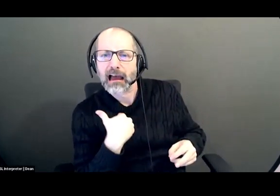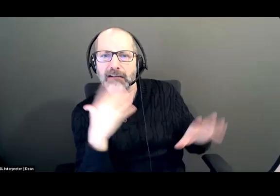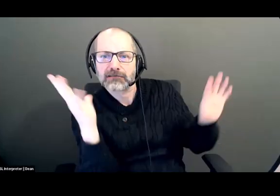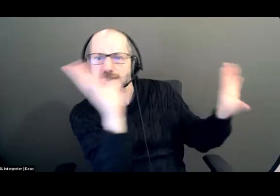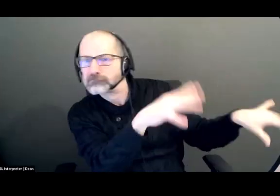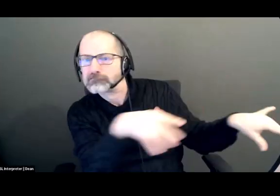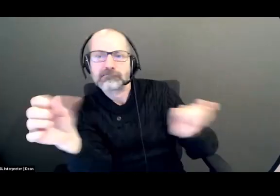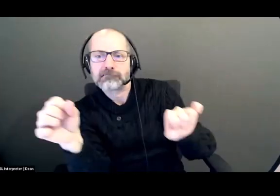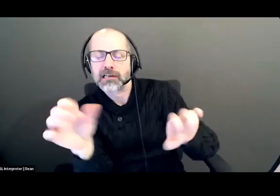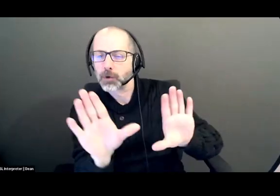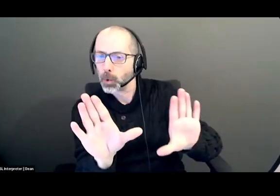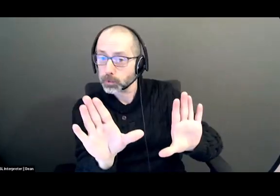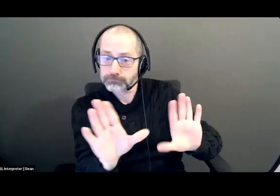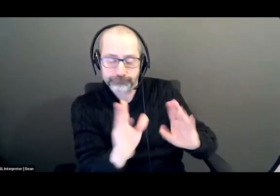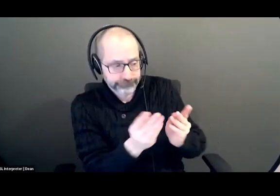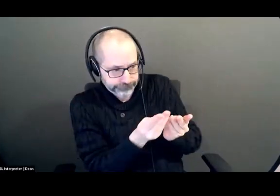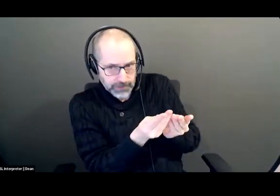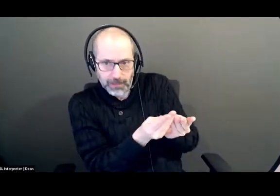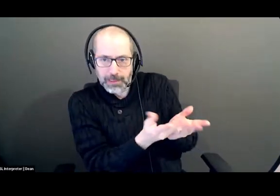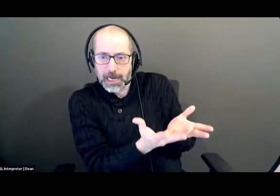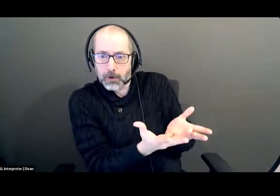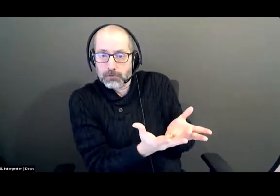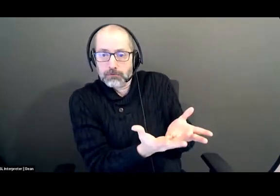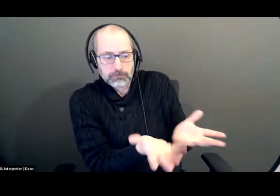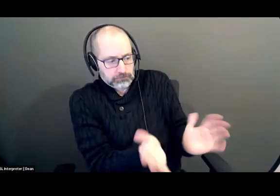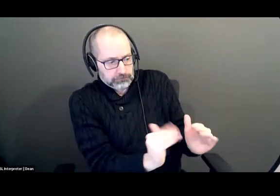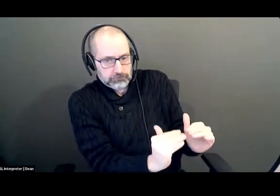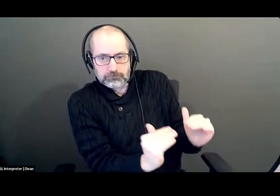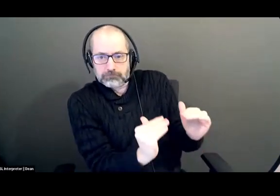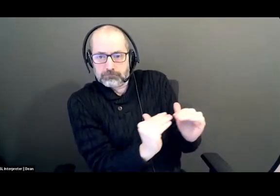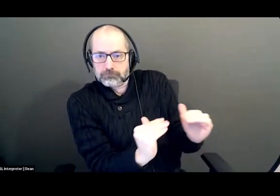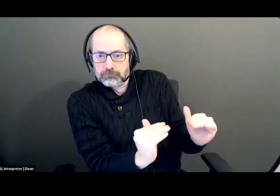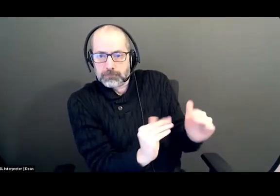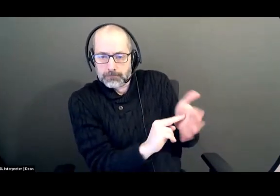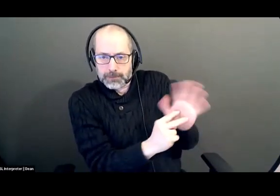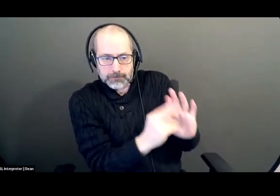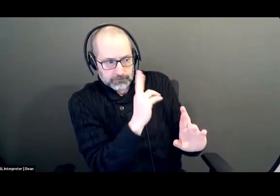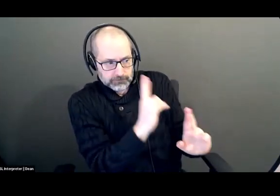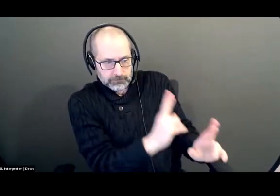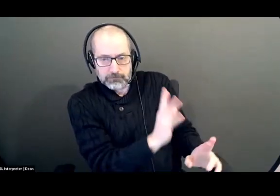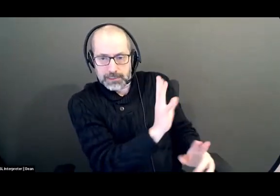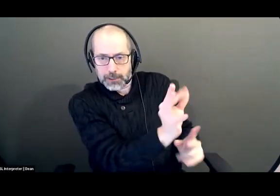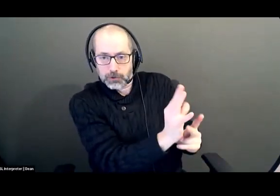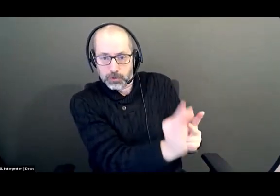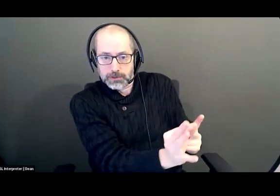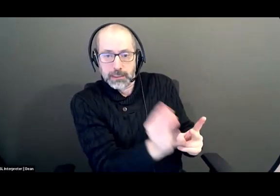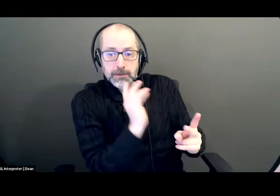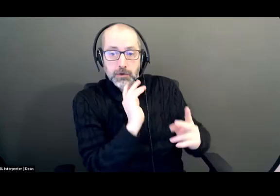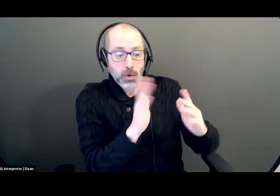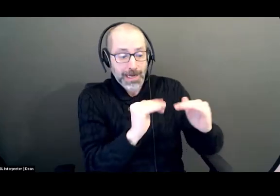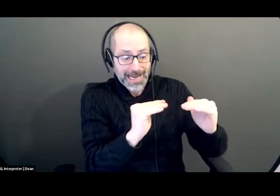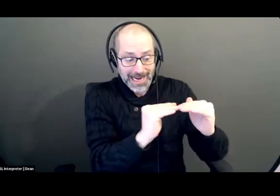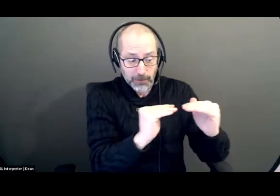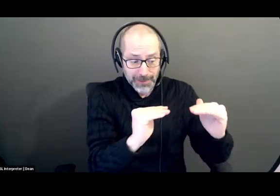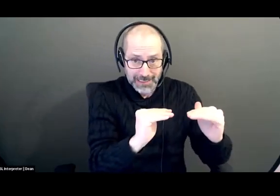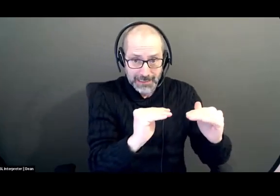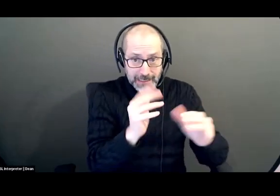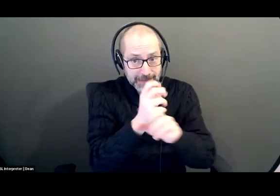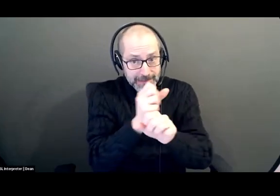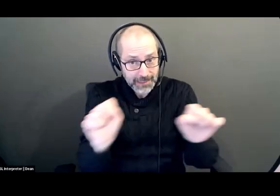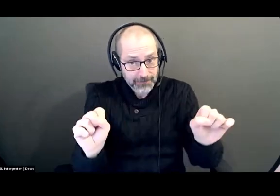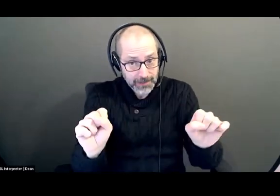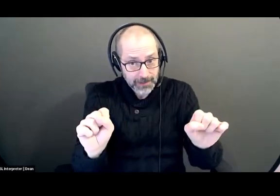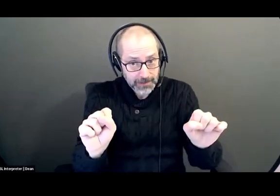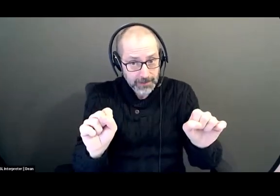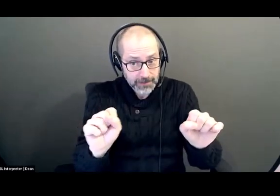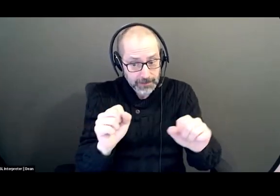as an individual. And so we shifted from trying to fit the people into the system to asking those really